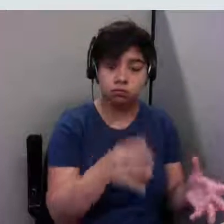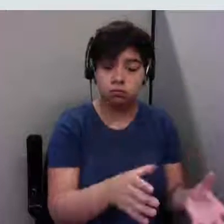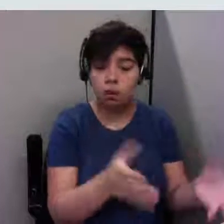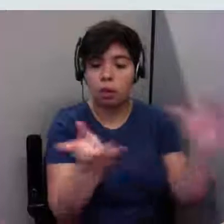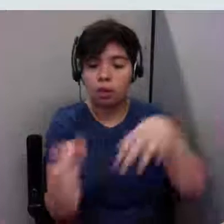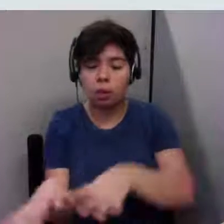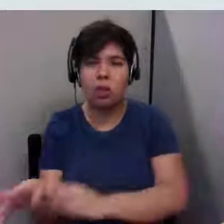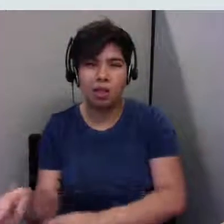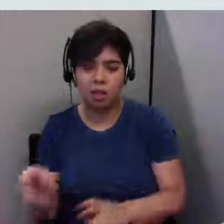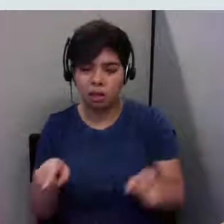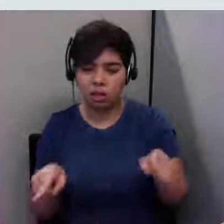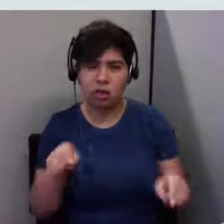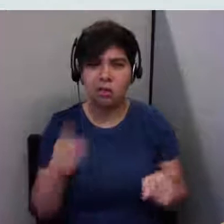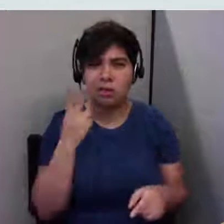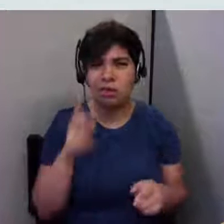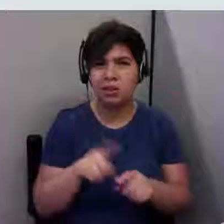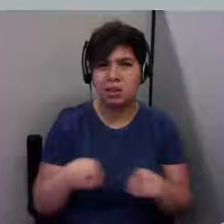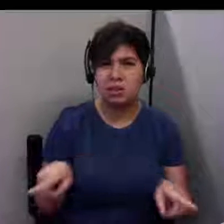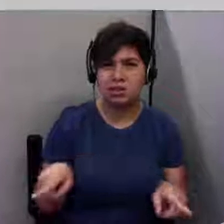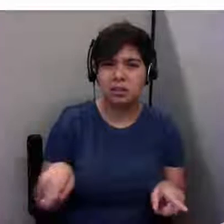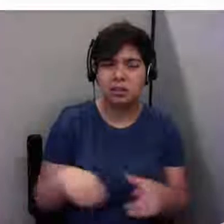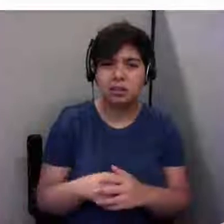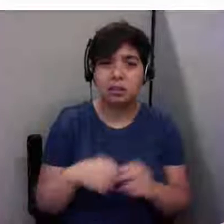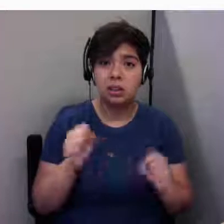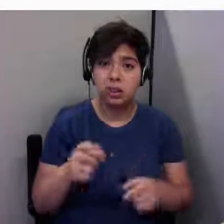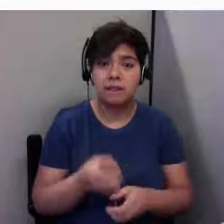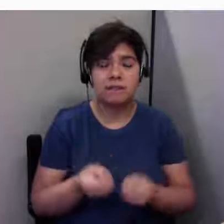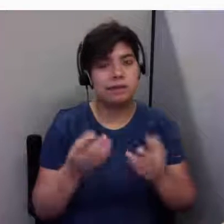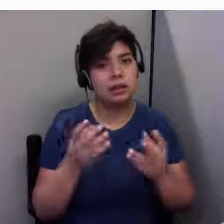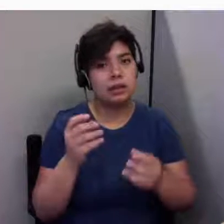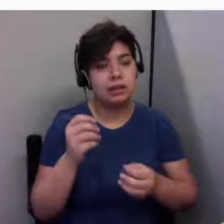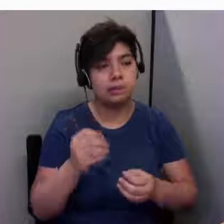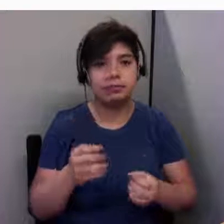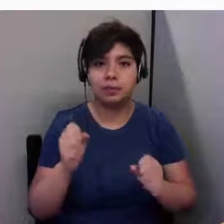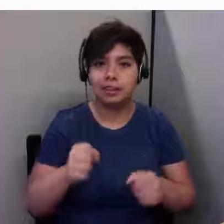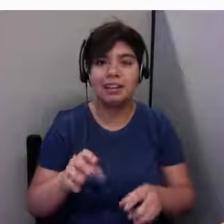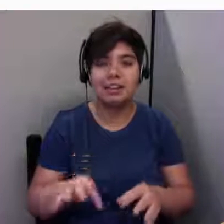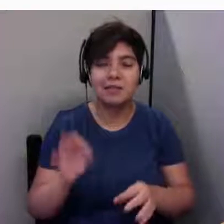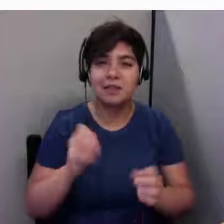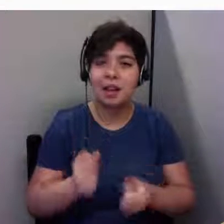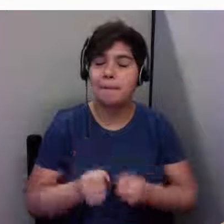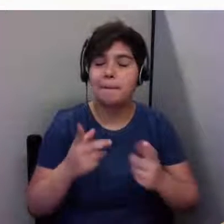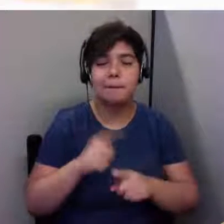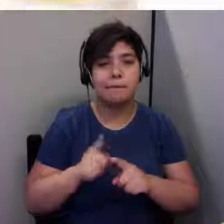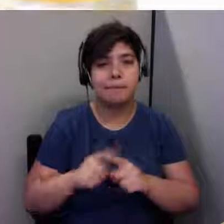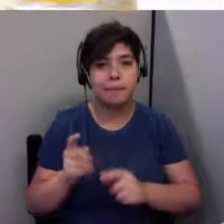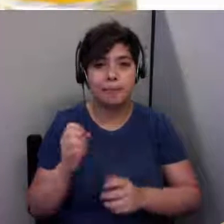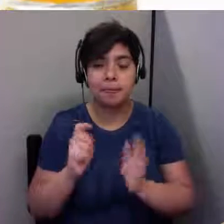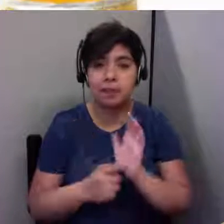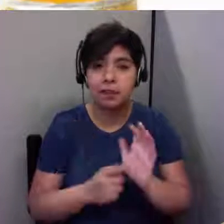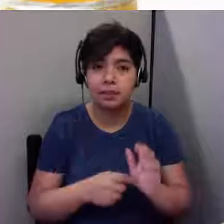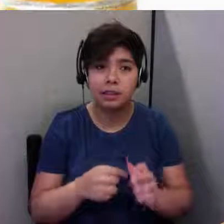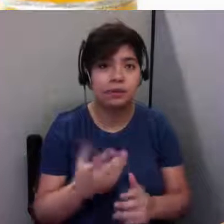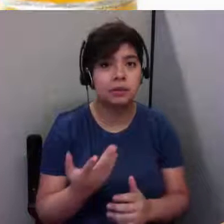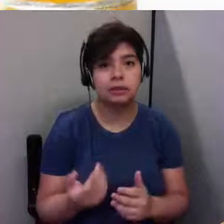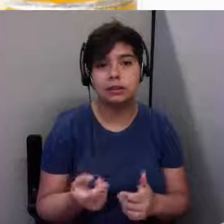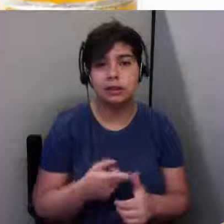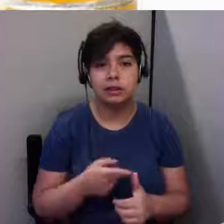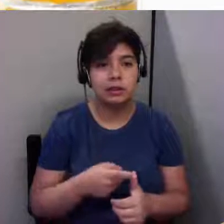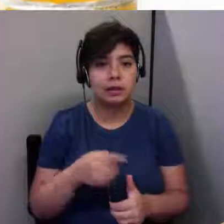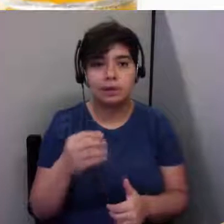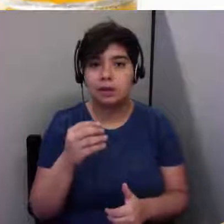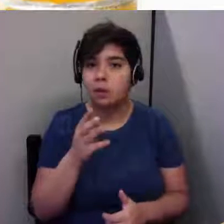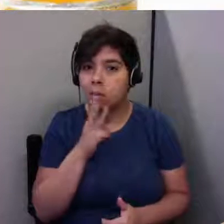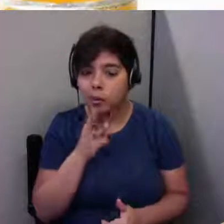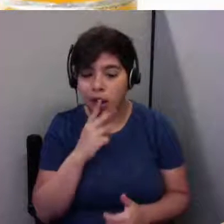You can find examples of liquids around you too. Water, milk, and juice are just some of the liquids you